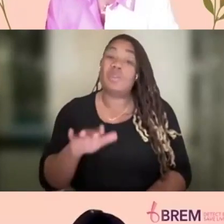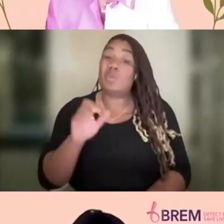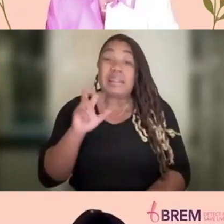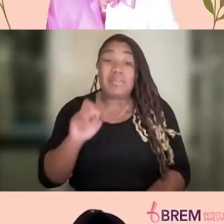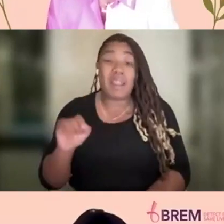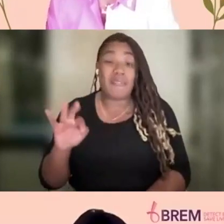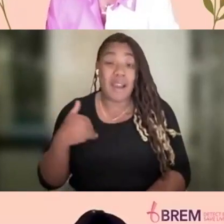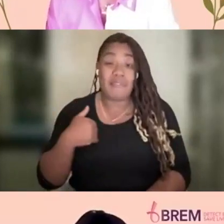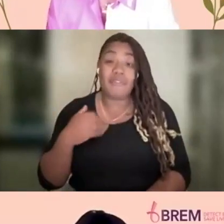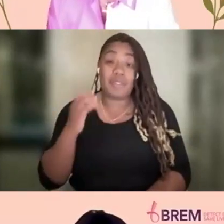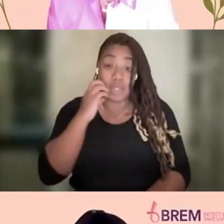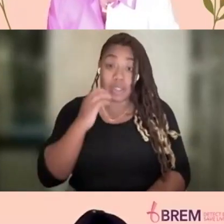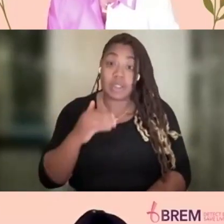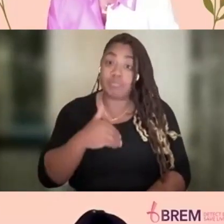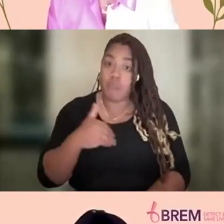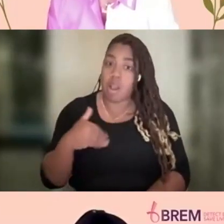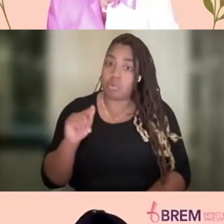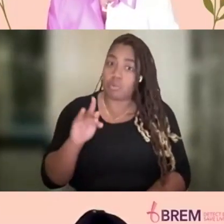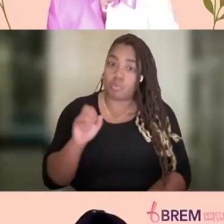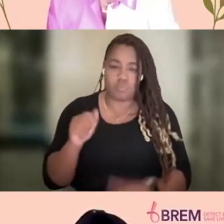always want you to get that mammogram as well.